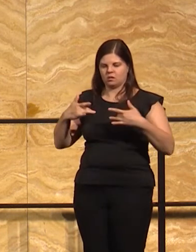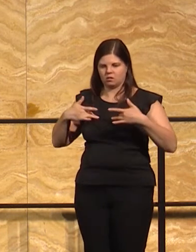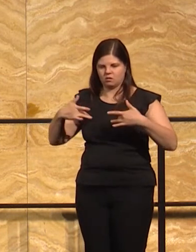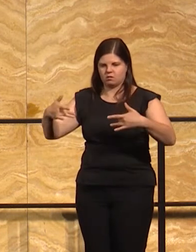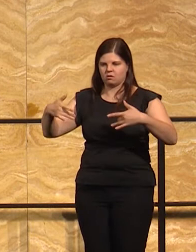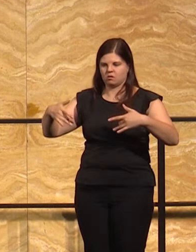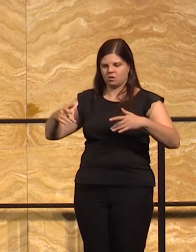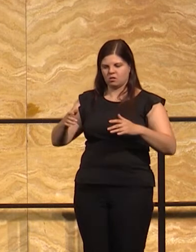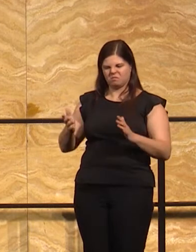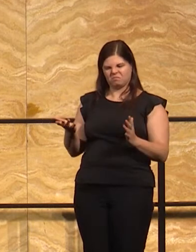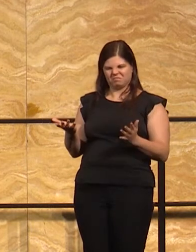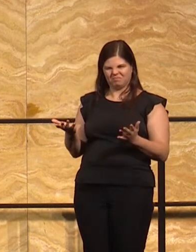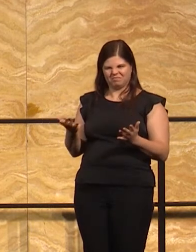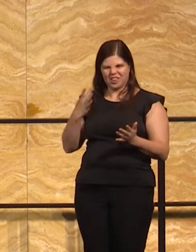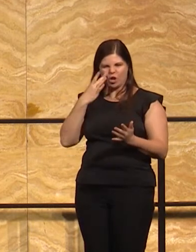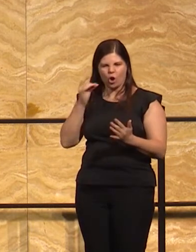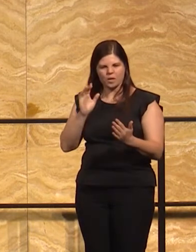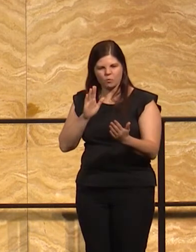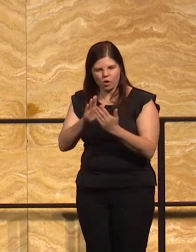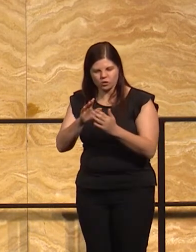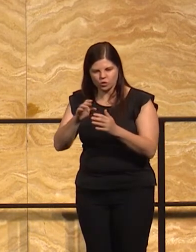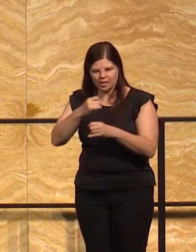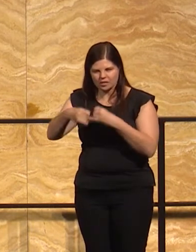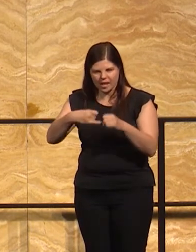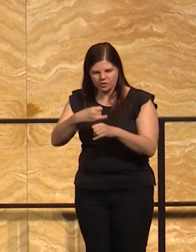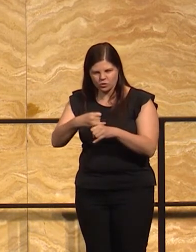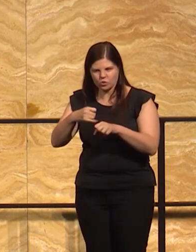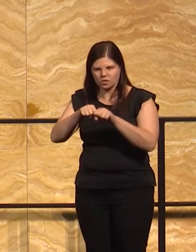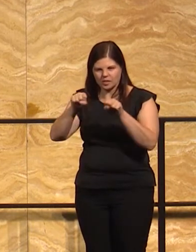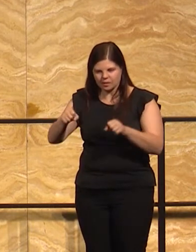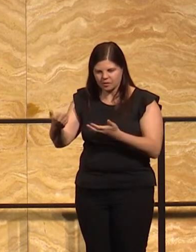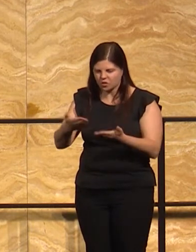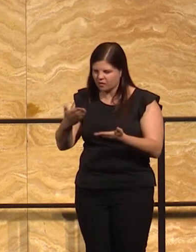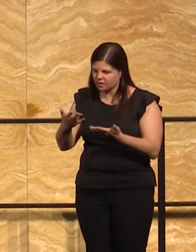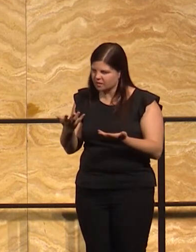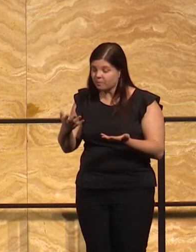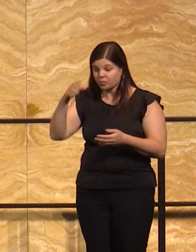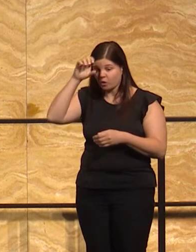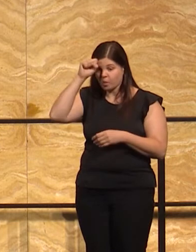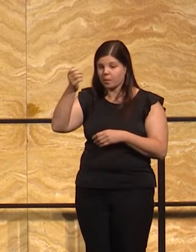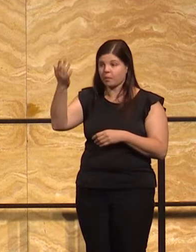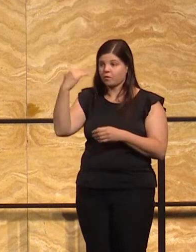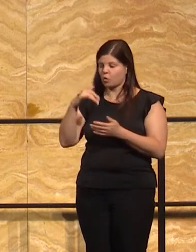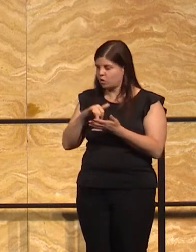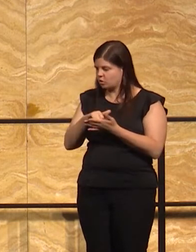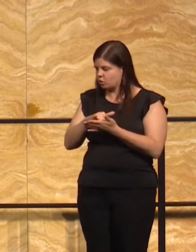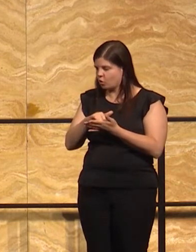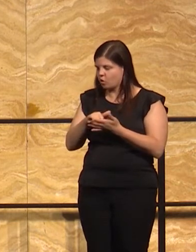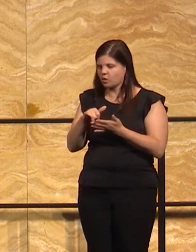approach to the international system, we said the same thing during the Iraq War. I remember in New York on the